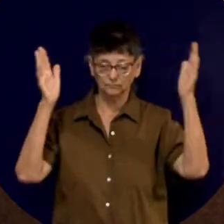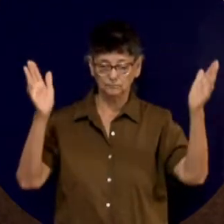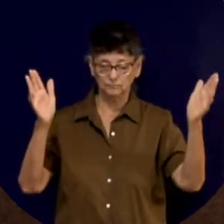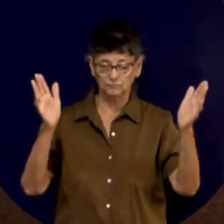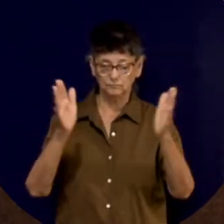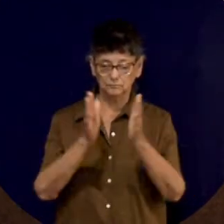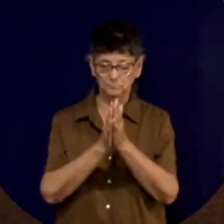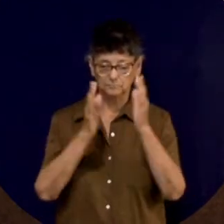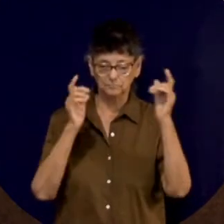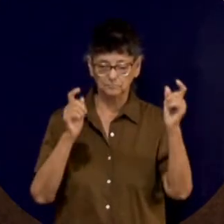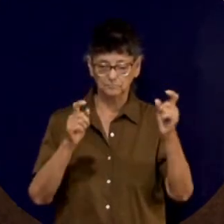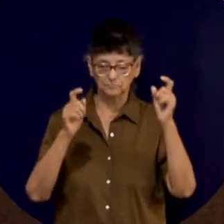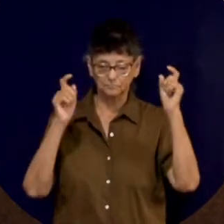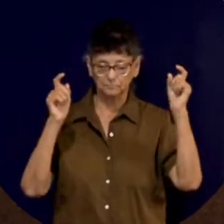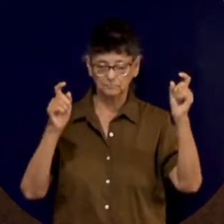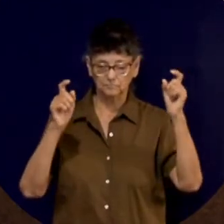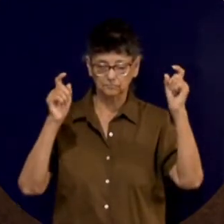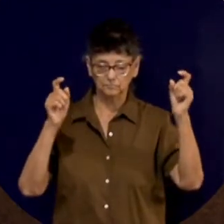alleluia,